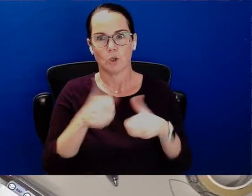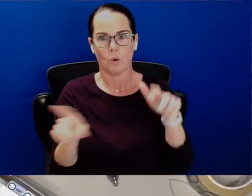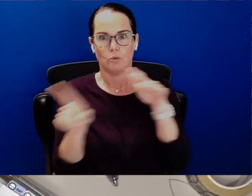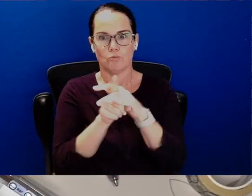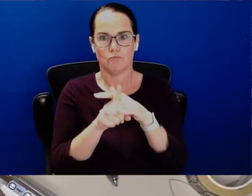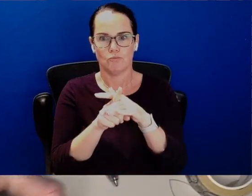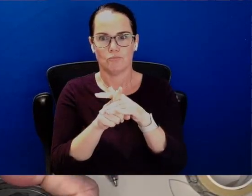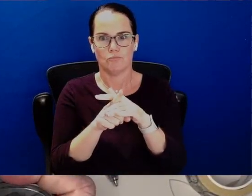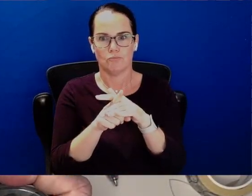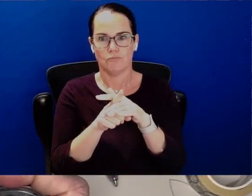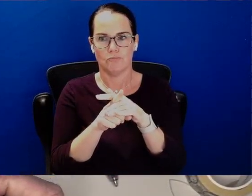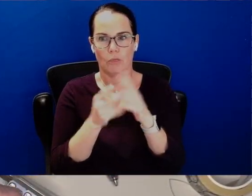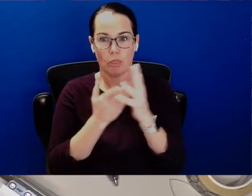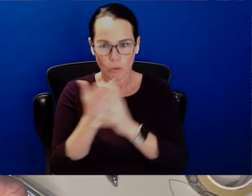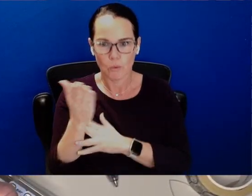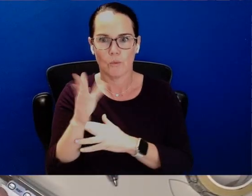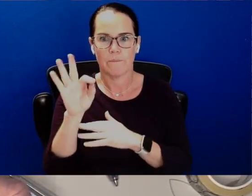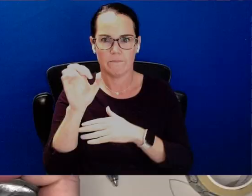through the word.